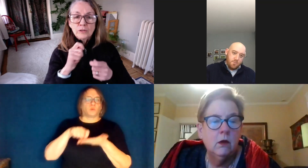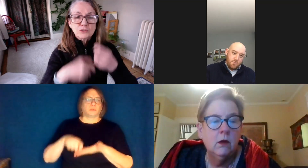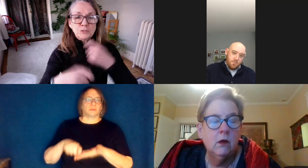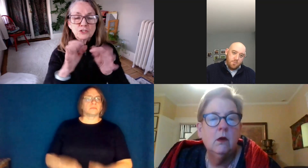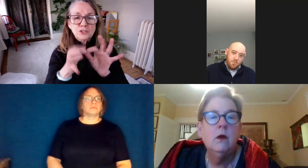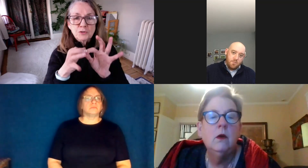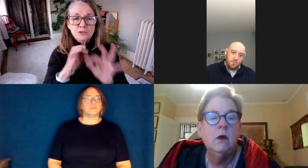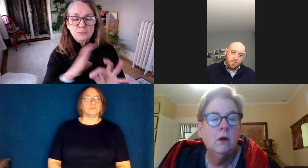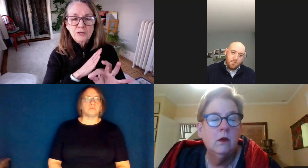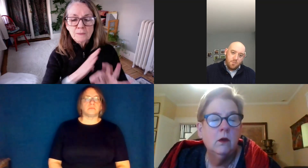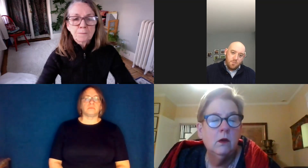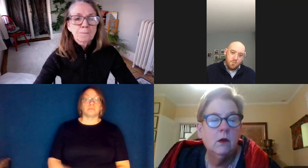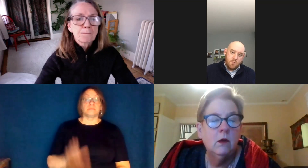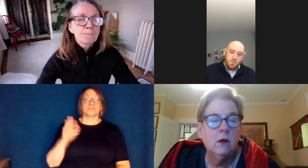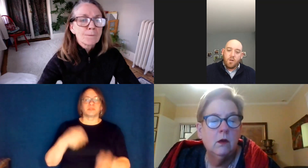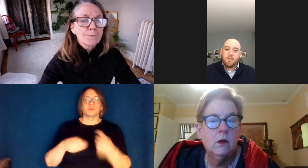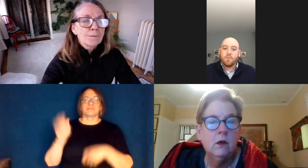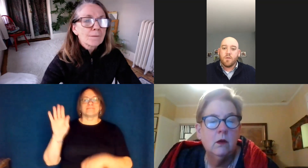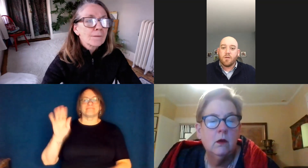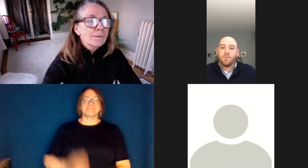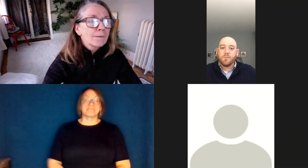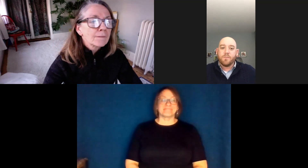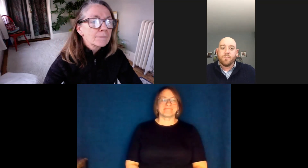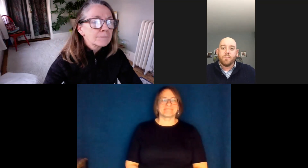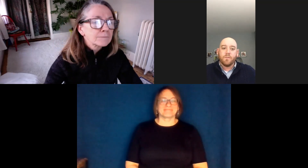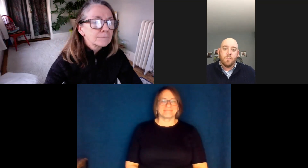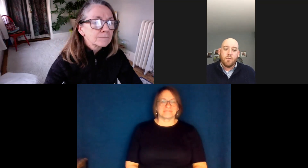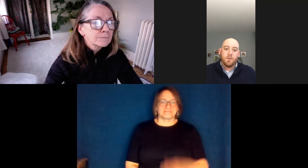We're going to switch interpreters, Brett. Okay, thank you.